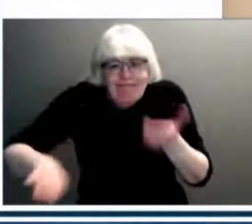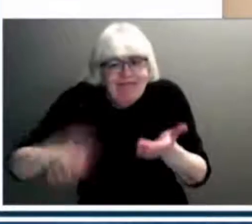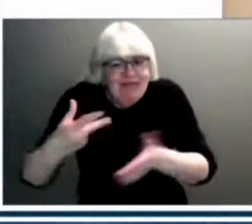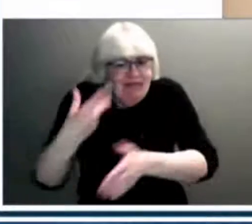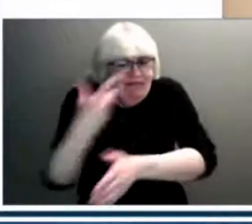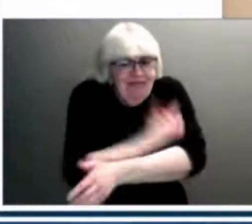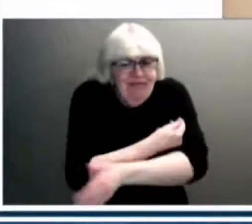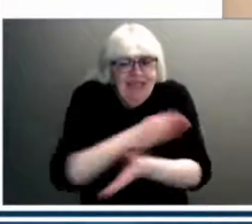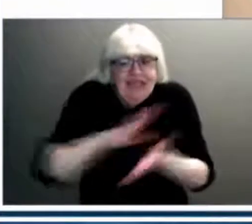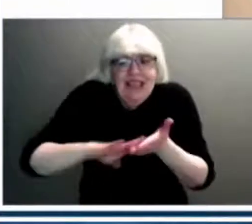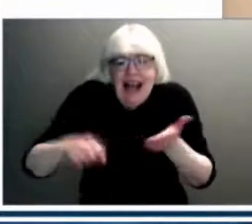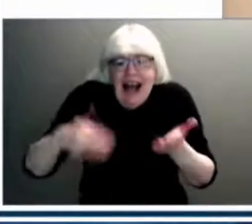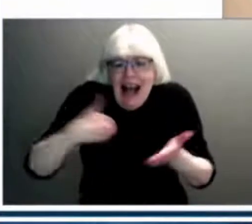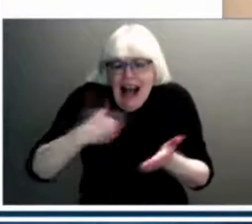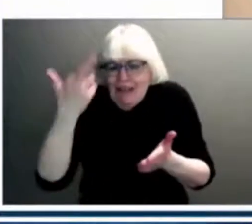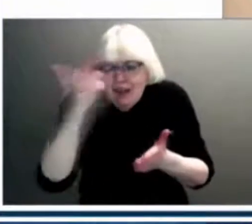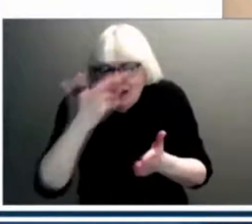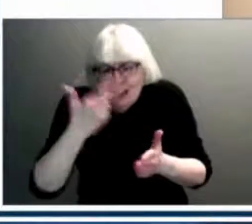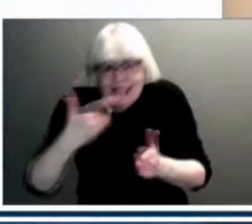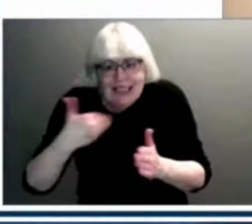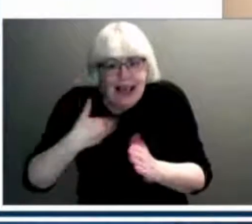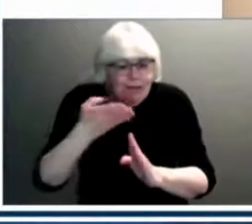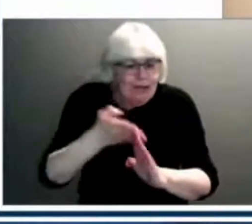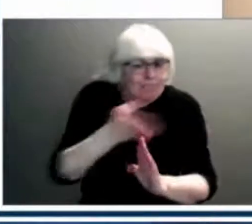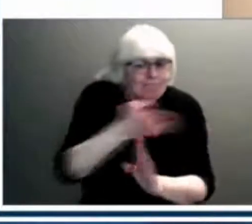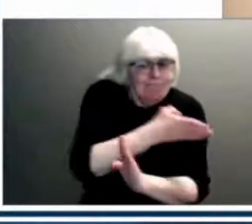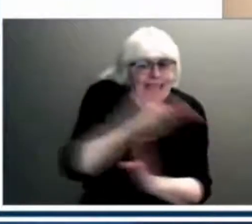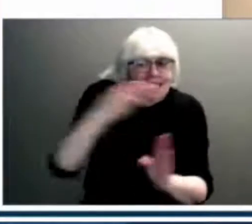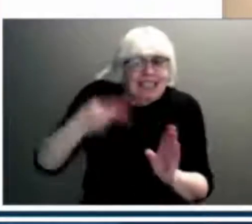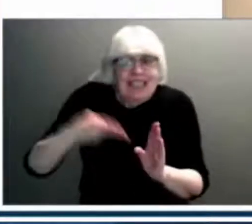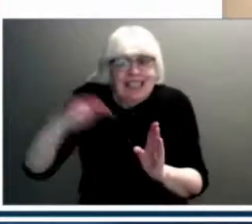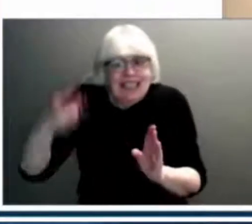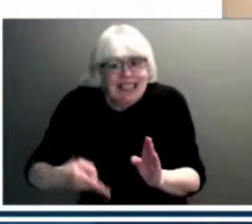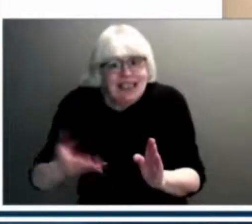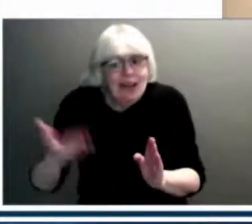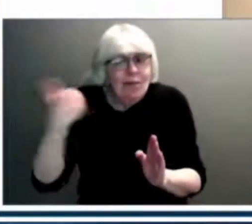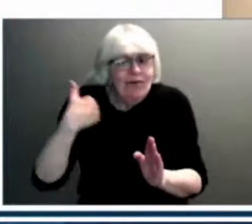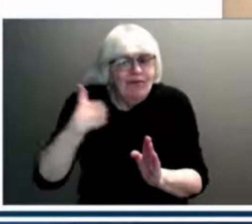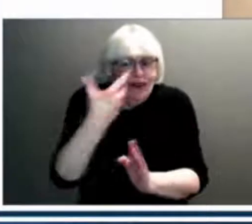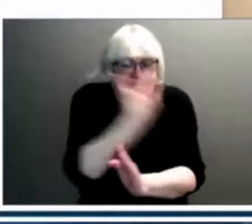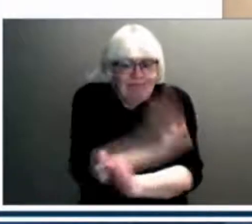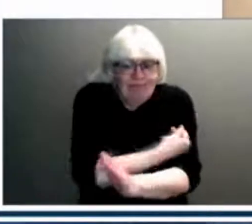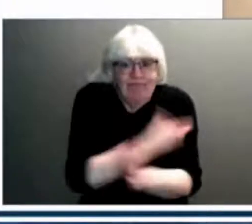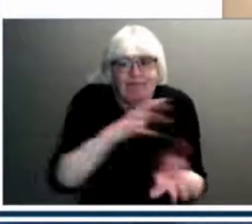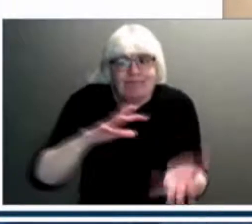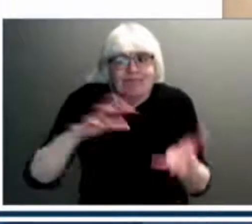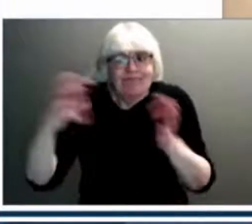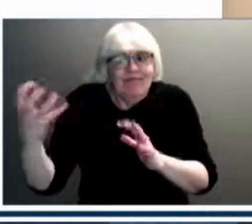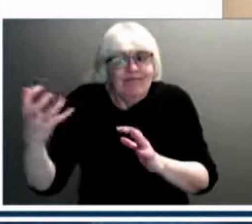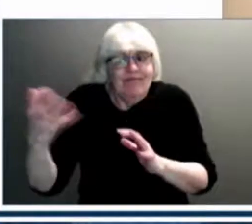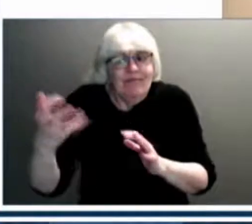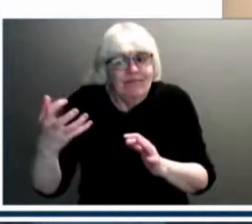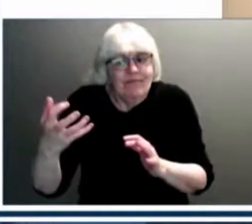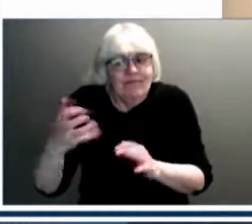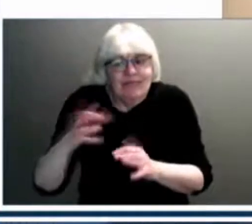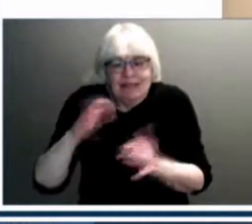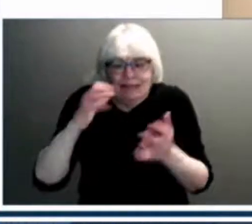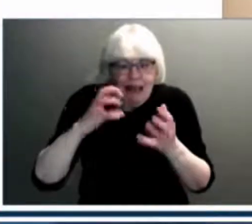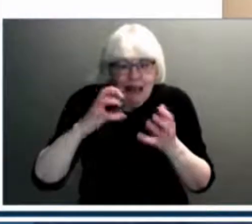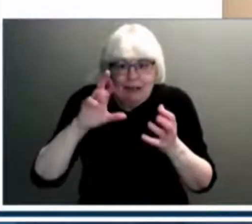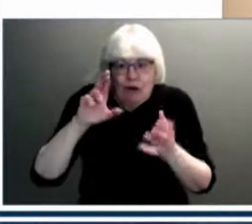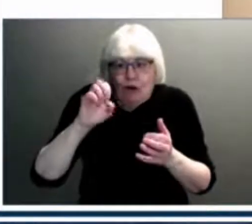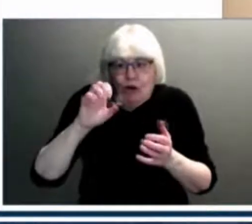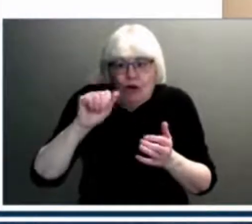history in terms of reaction to vaccines, we actually have a process in place, and this has been repeatedly communicated to primary